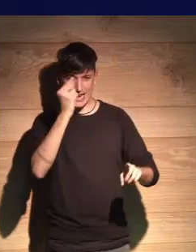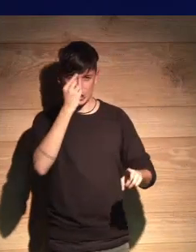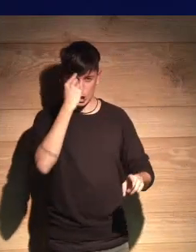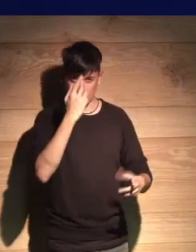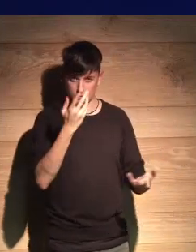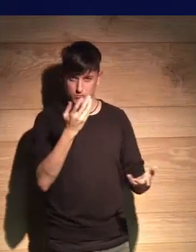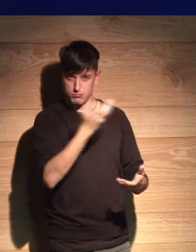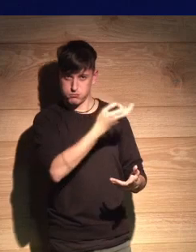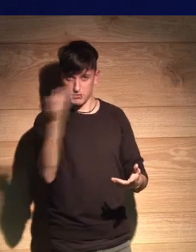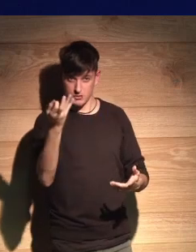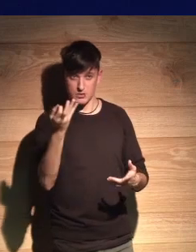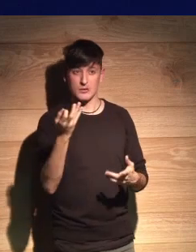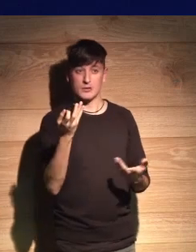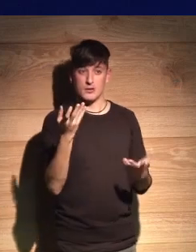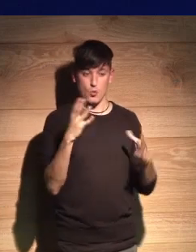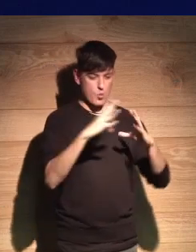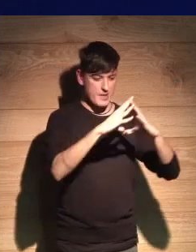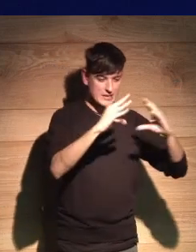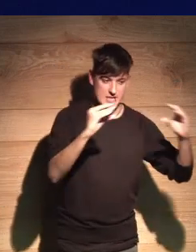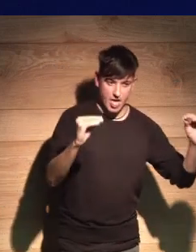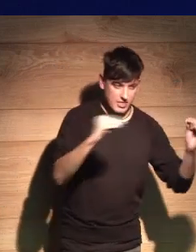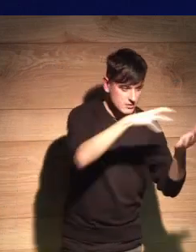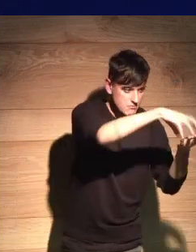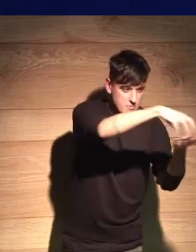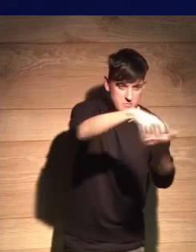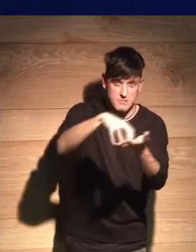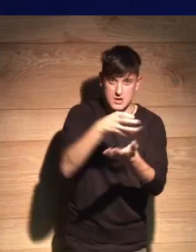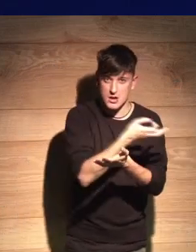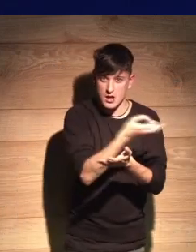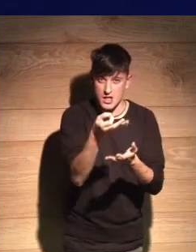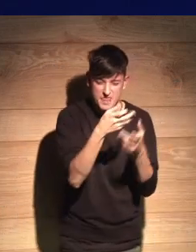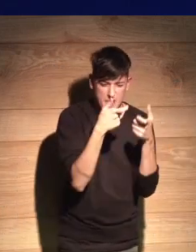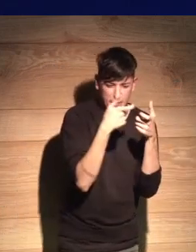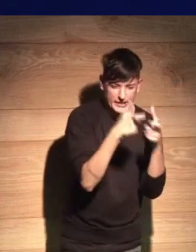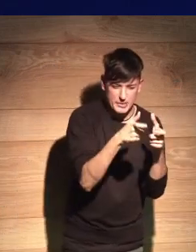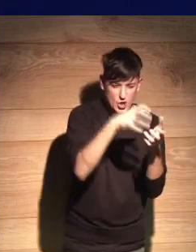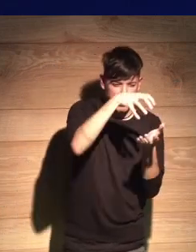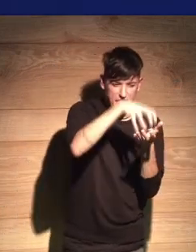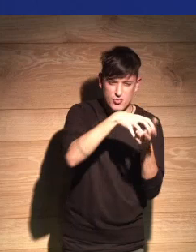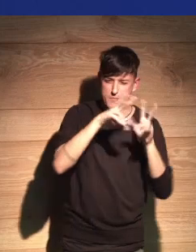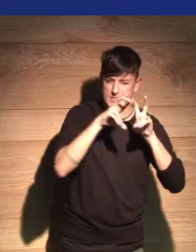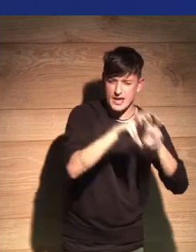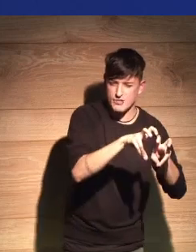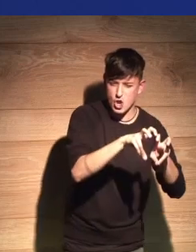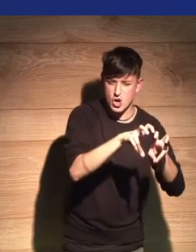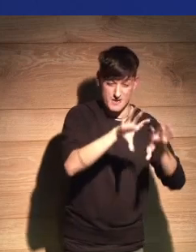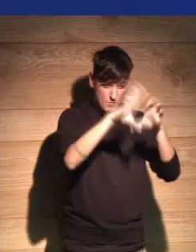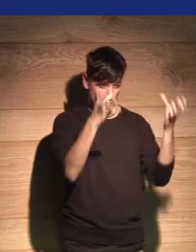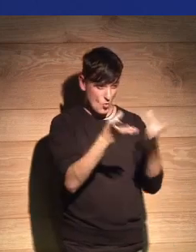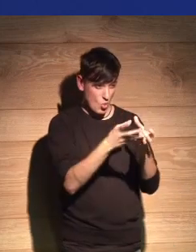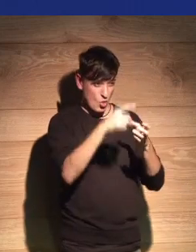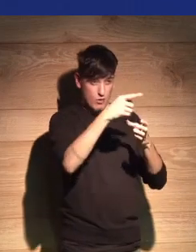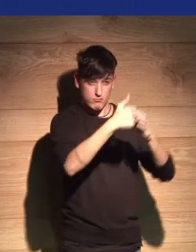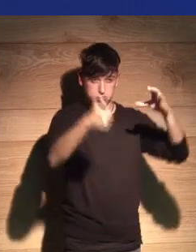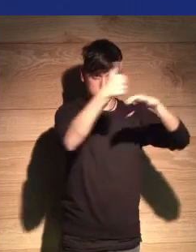point of view of talent. We have excellent universities with departments and research centers that